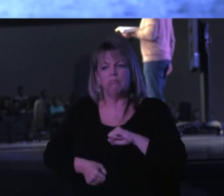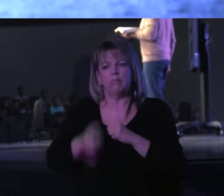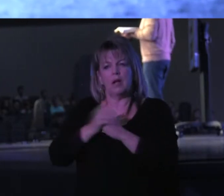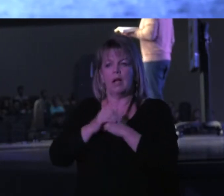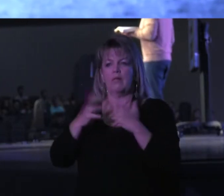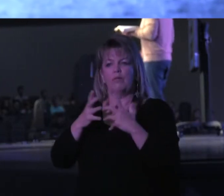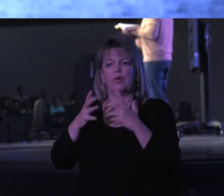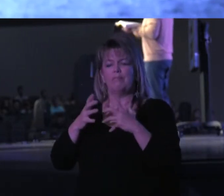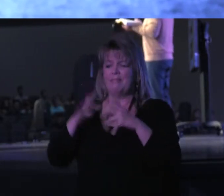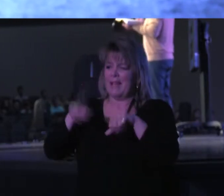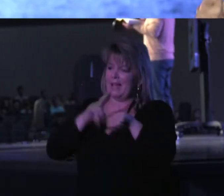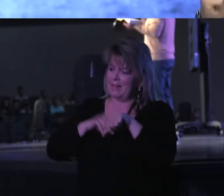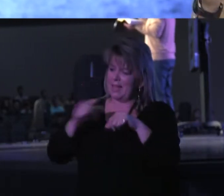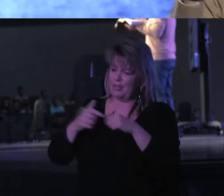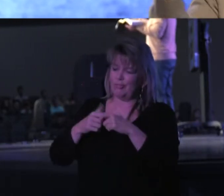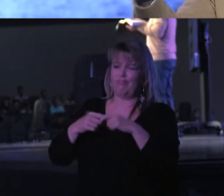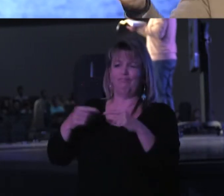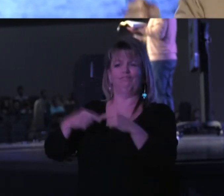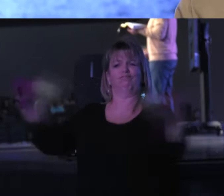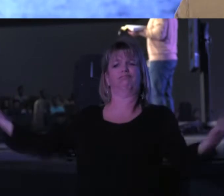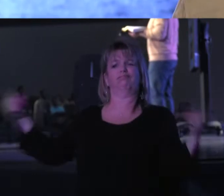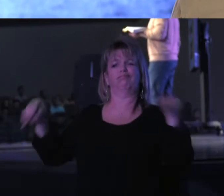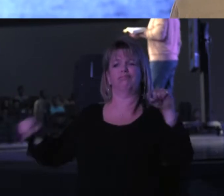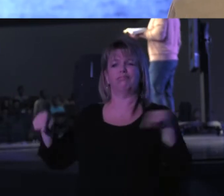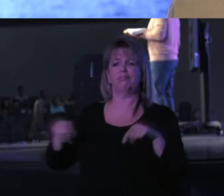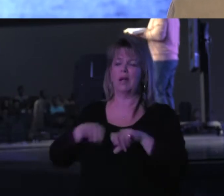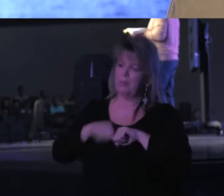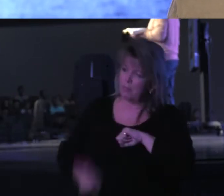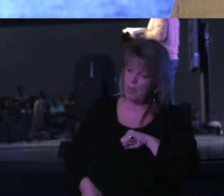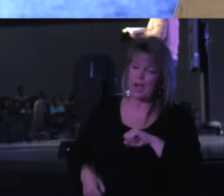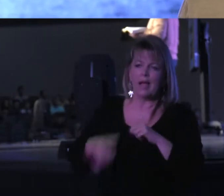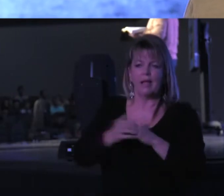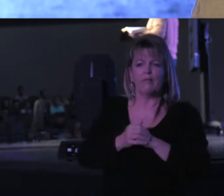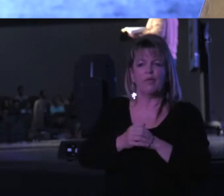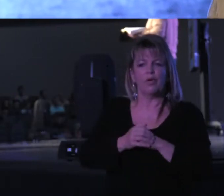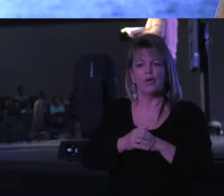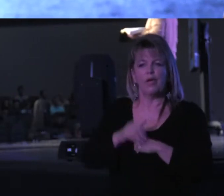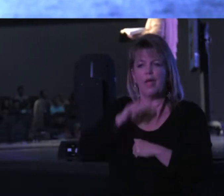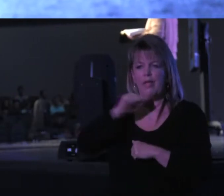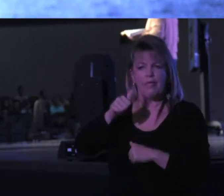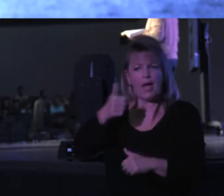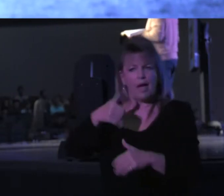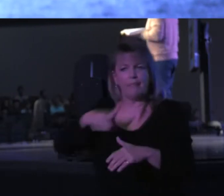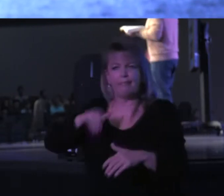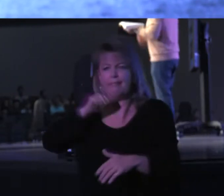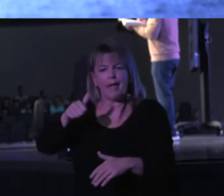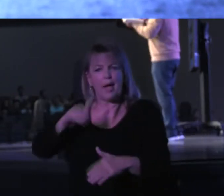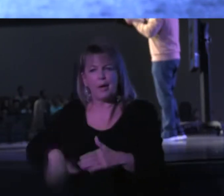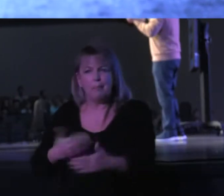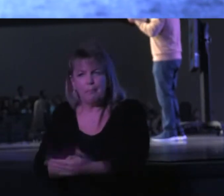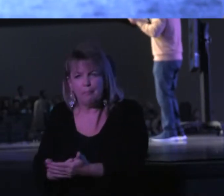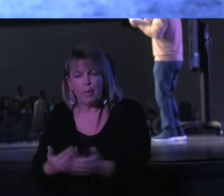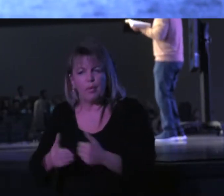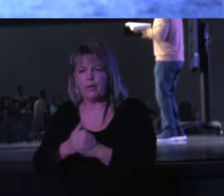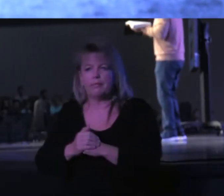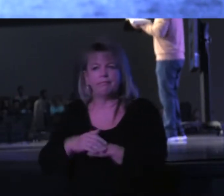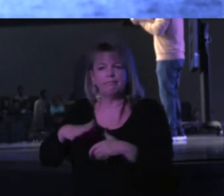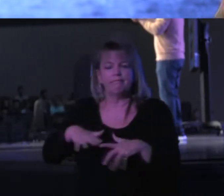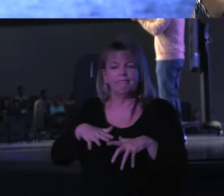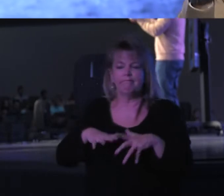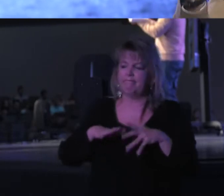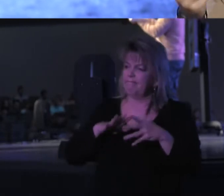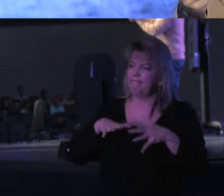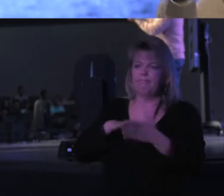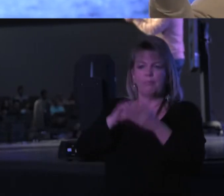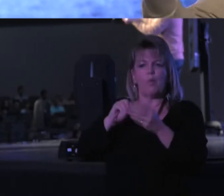polarized nation. The more our hearts break for the unborn that remain vulnerable even more. The more our heart breaks